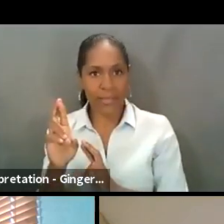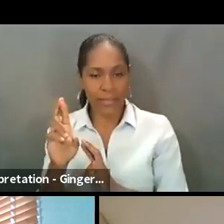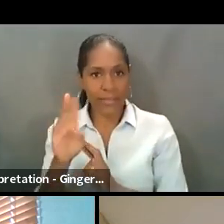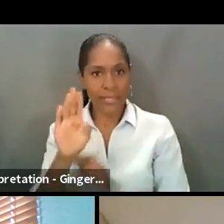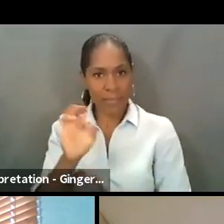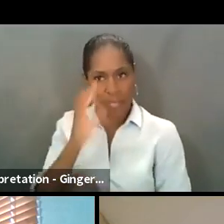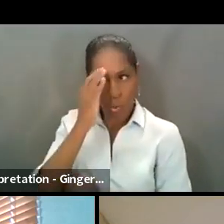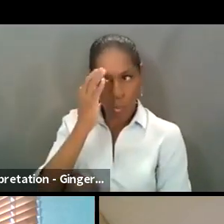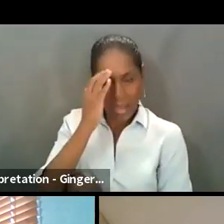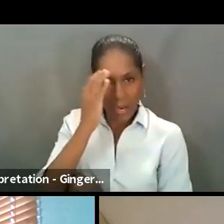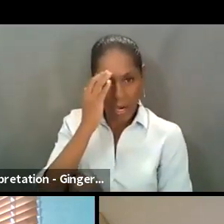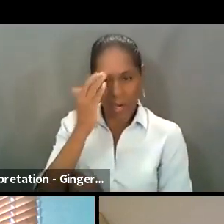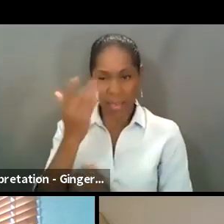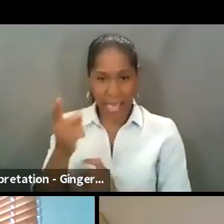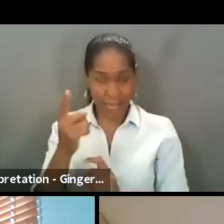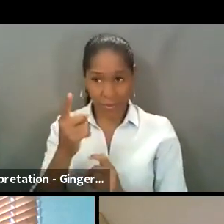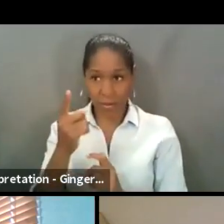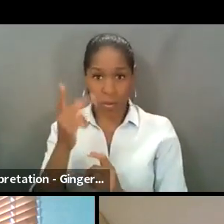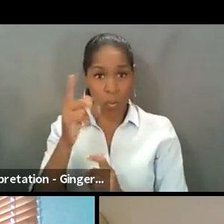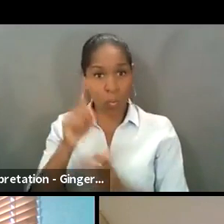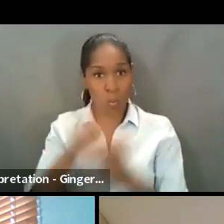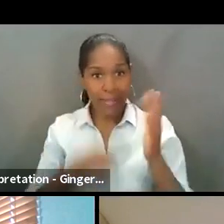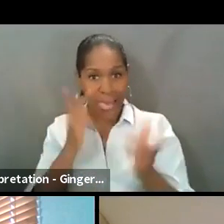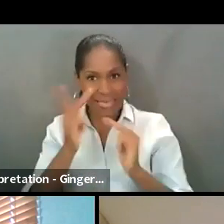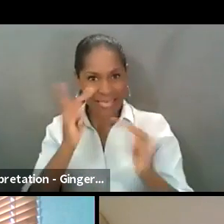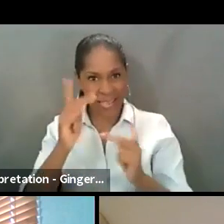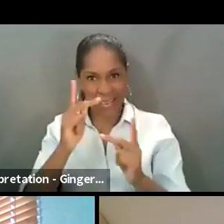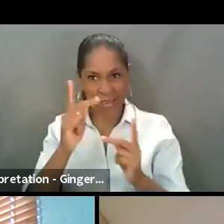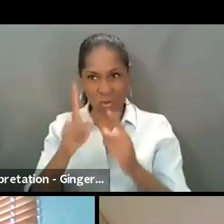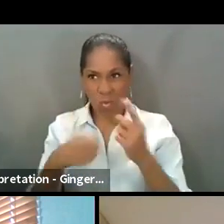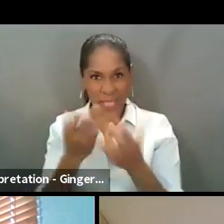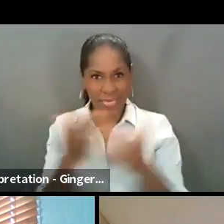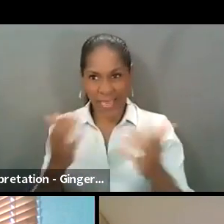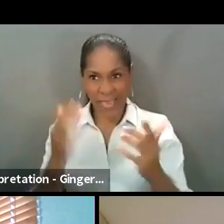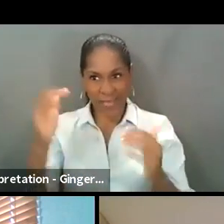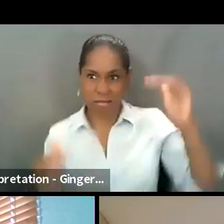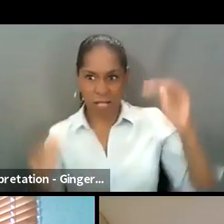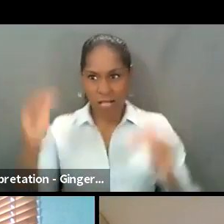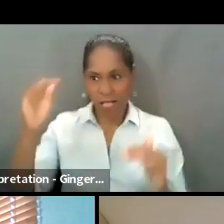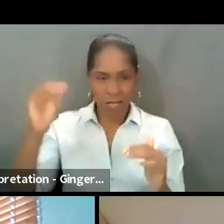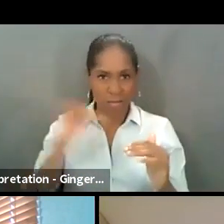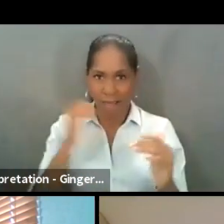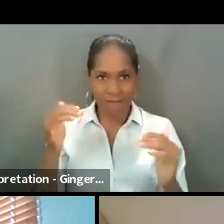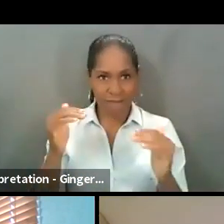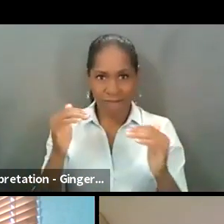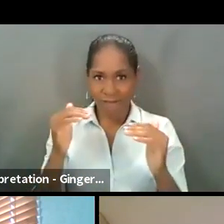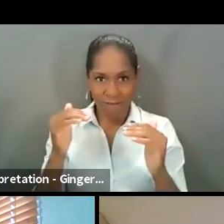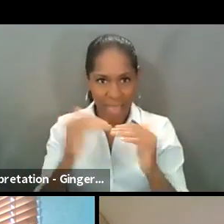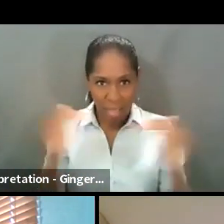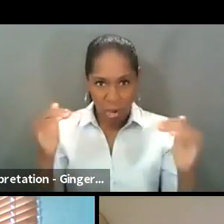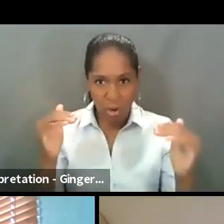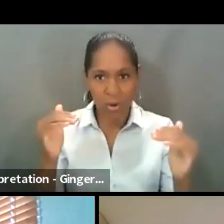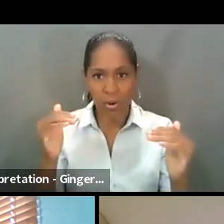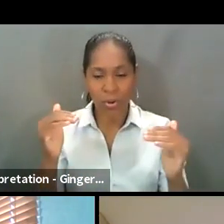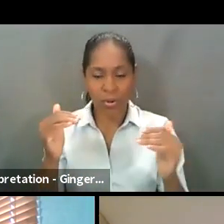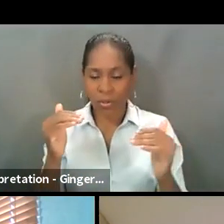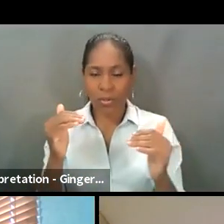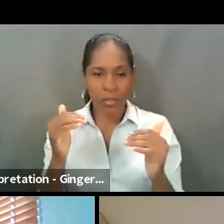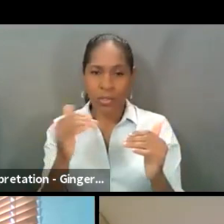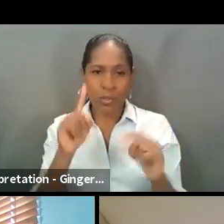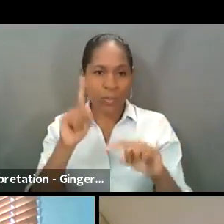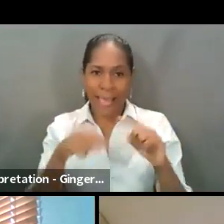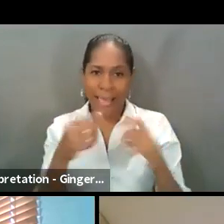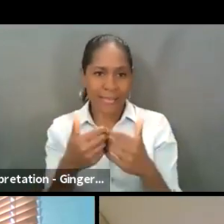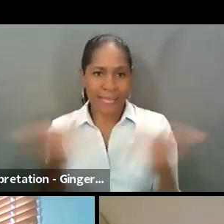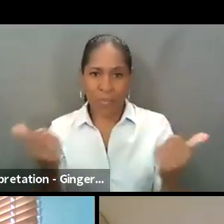those inequities that I see. That, you know, at this point in my career, I can't separate healthcare inequity from any other